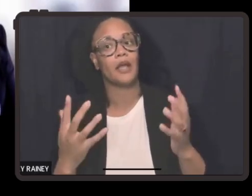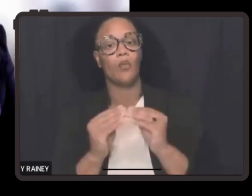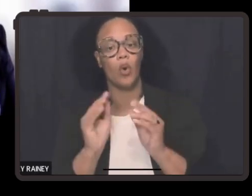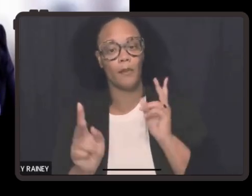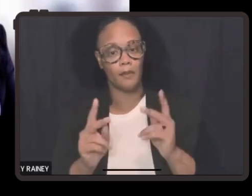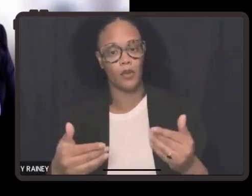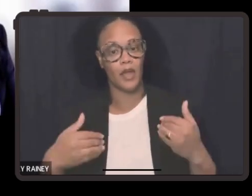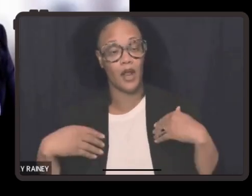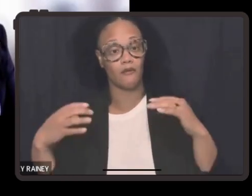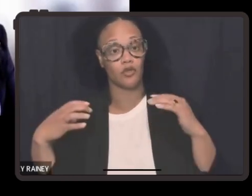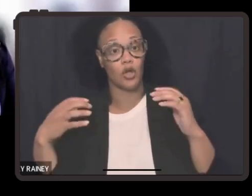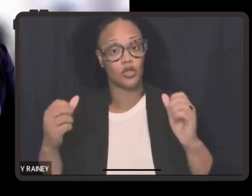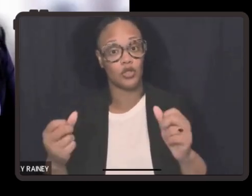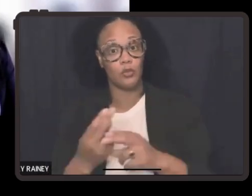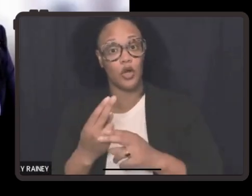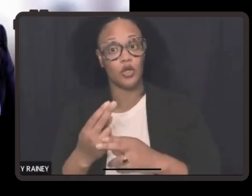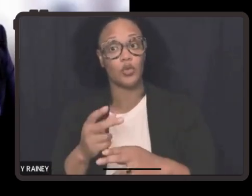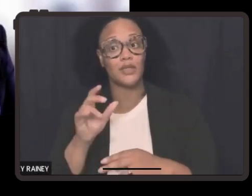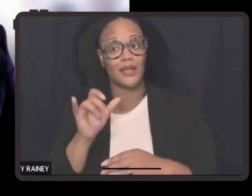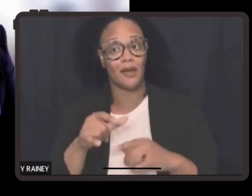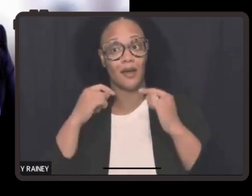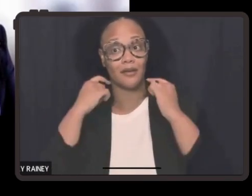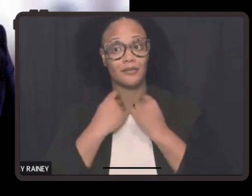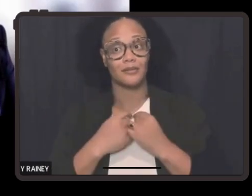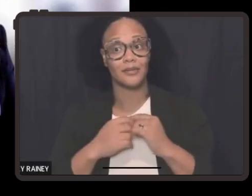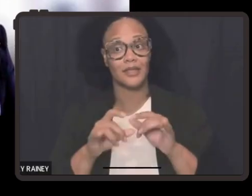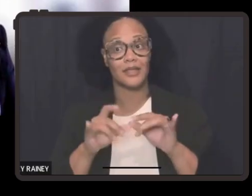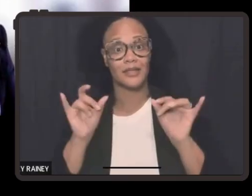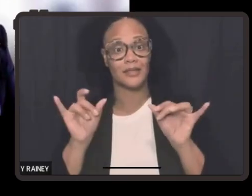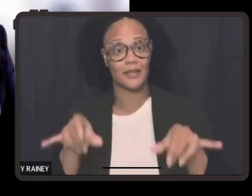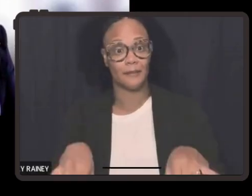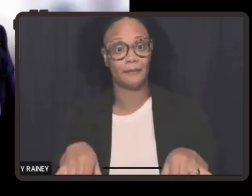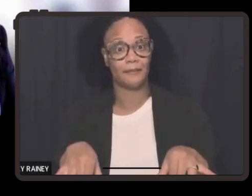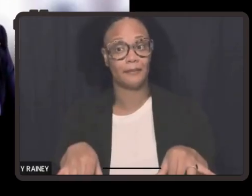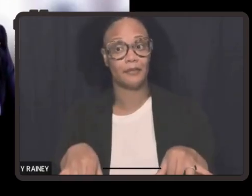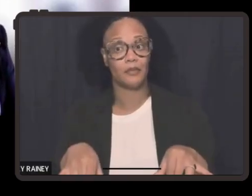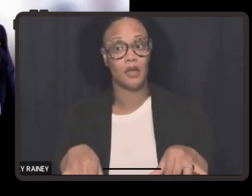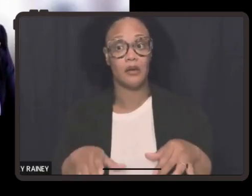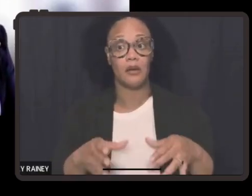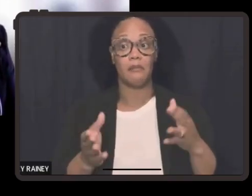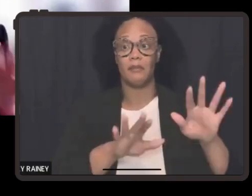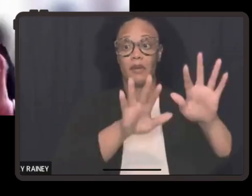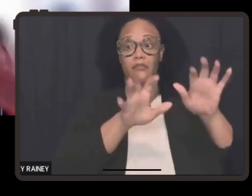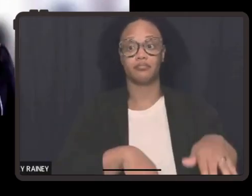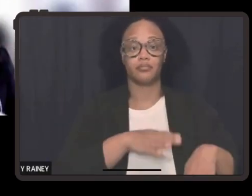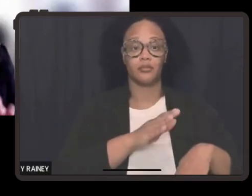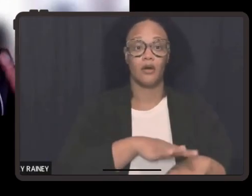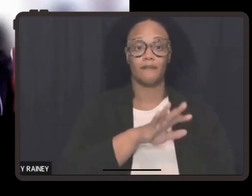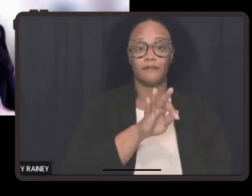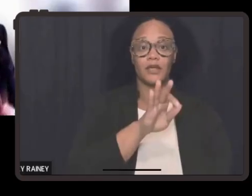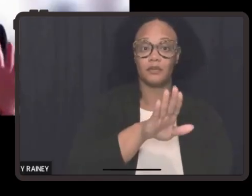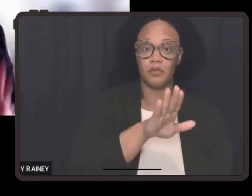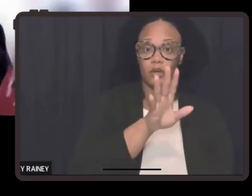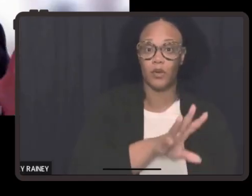an ask on the Facebook site or on the international site and ask, you know, who's